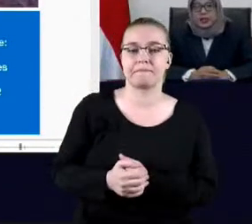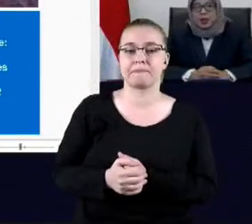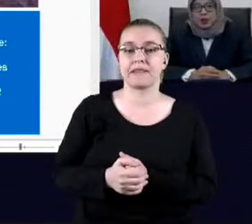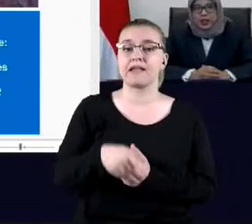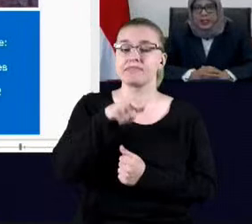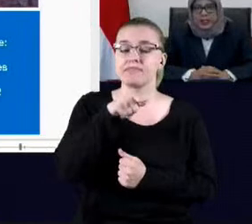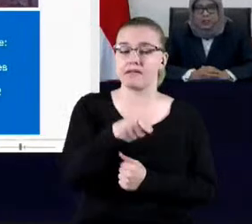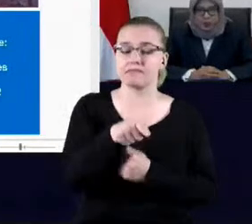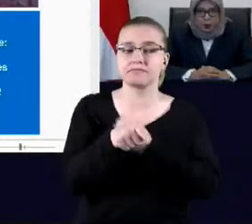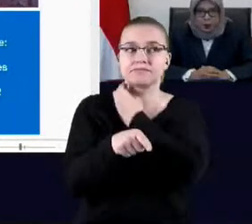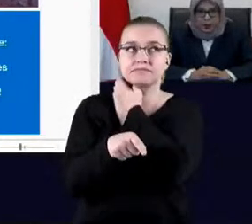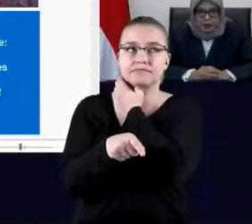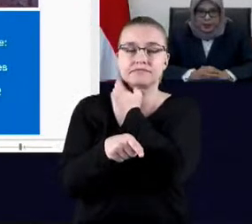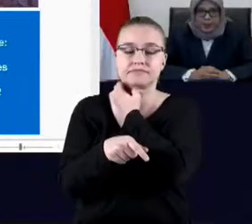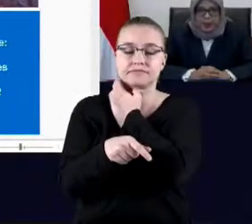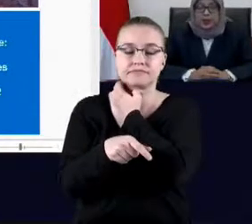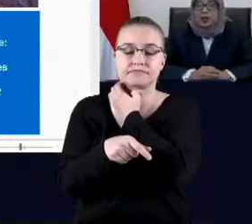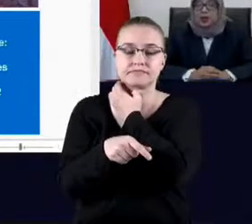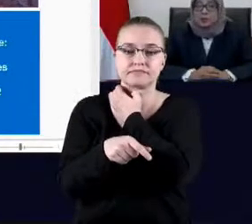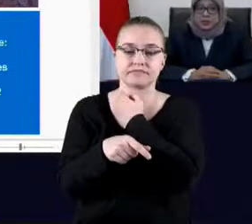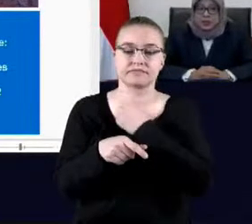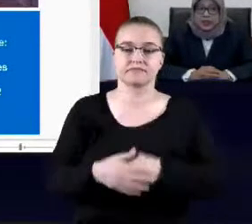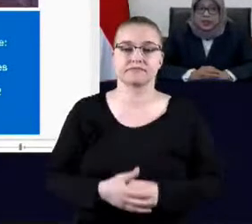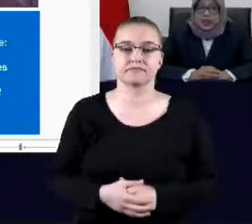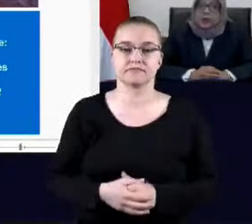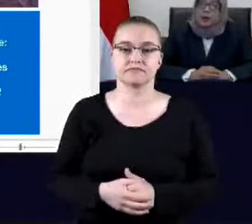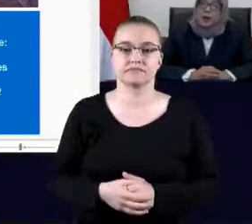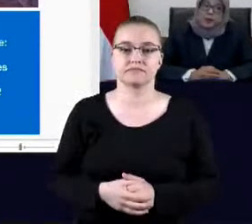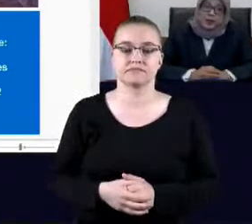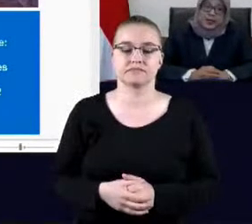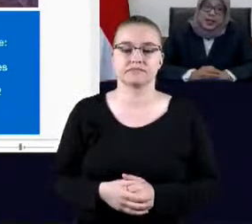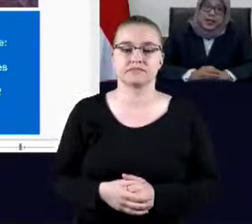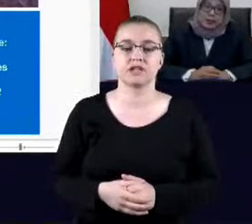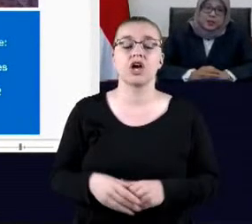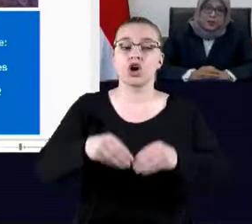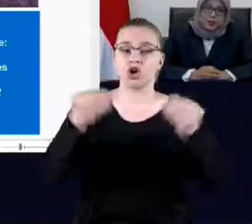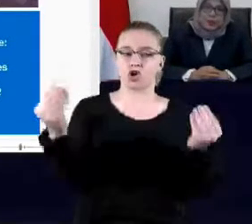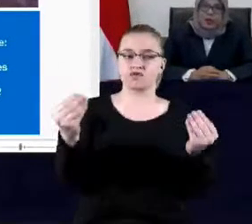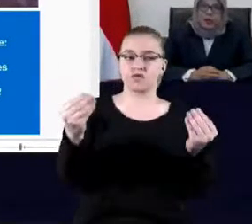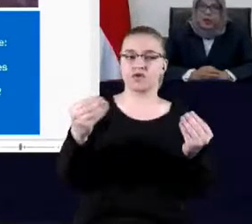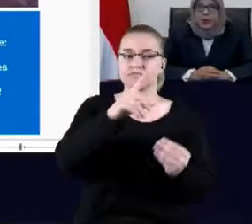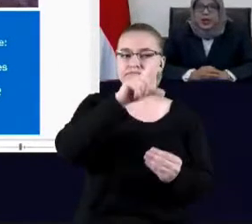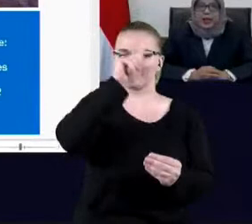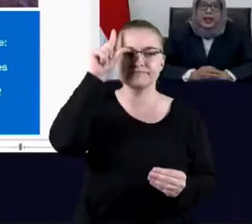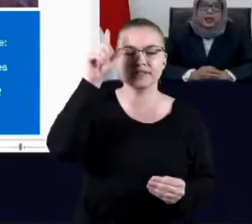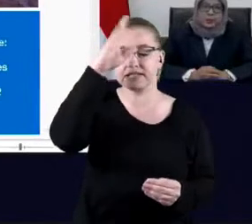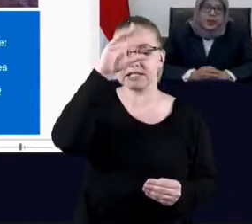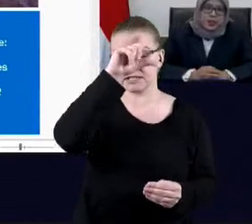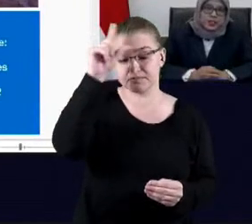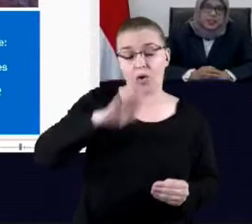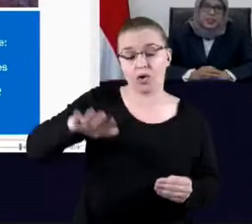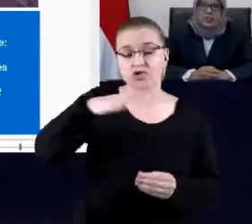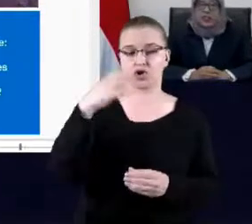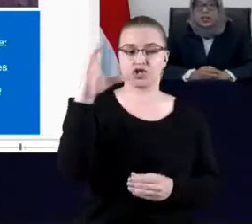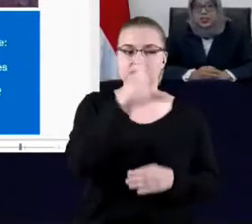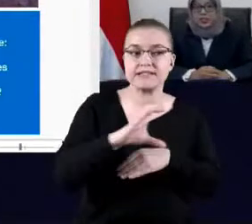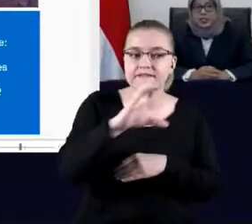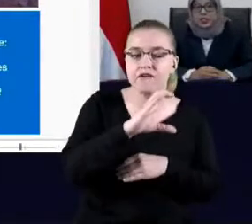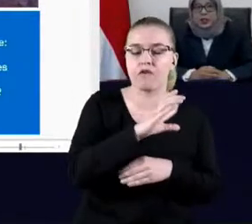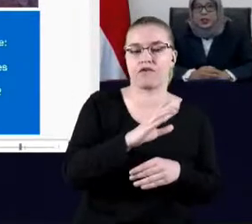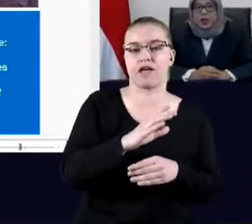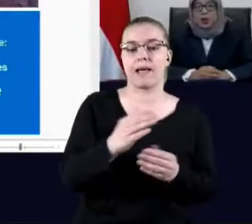and community-oriented development. Business by building adaptive economy and